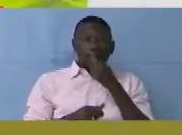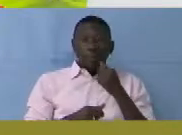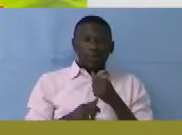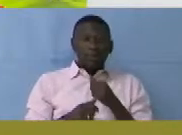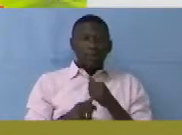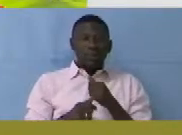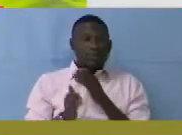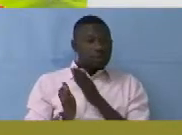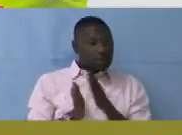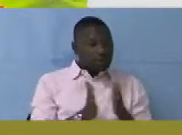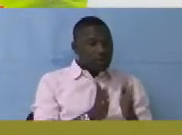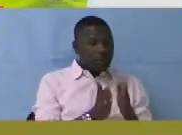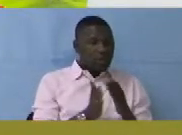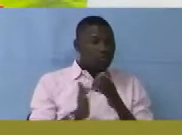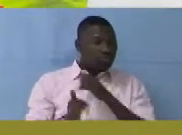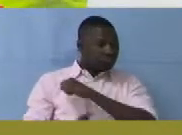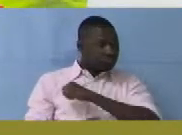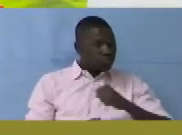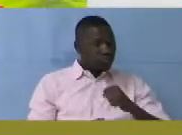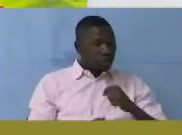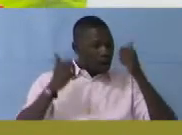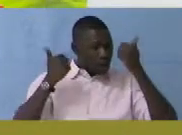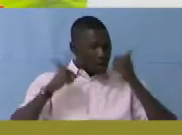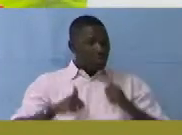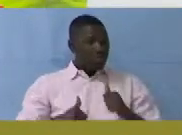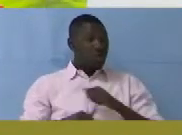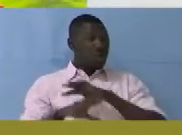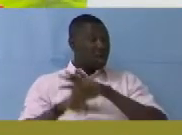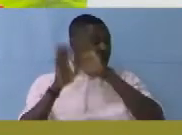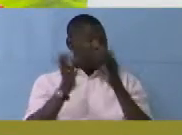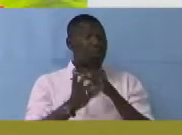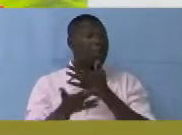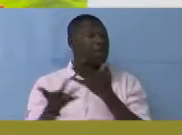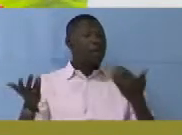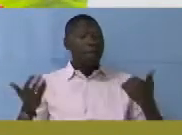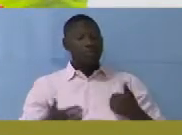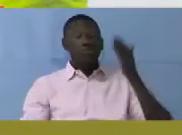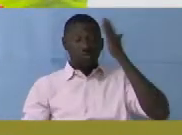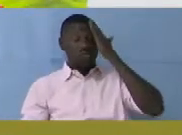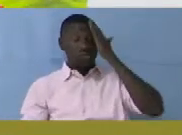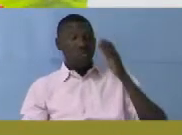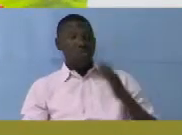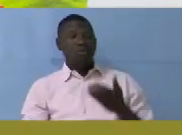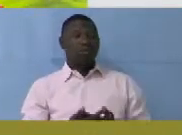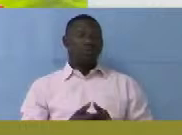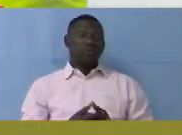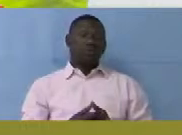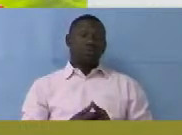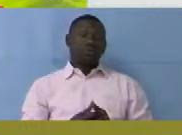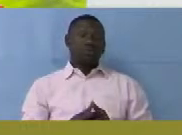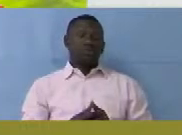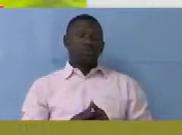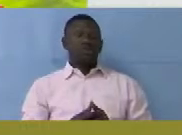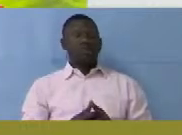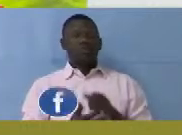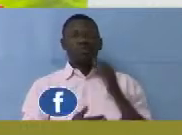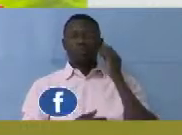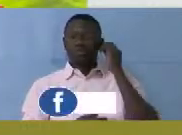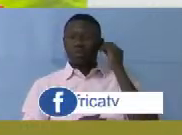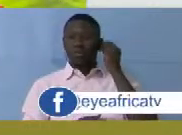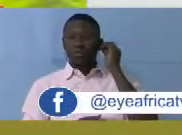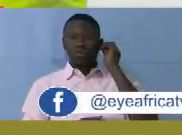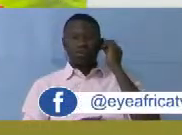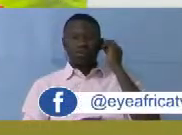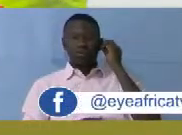Ni keta kulo wanyari moti kulo wanyari moti nobe la karola ko. Sero le siti da koebe alamansa kunda boi